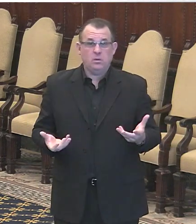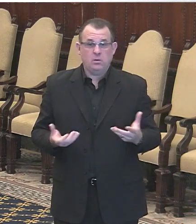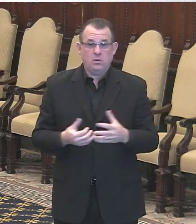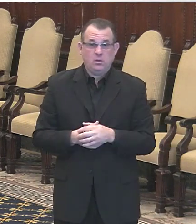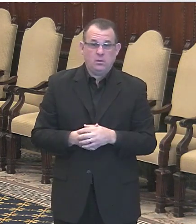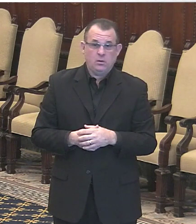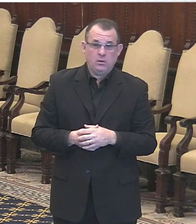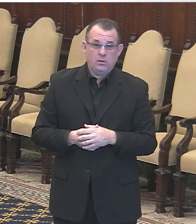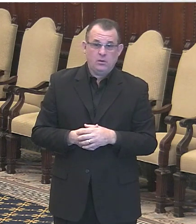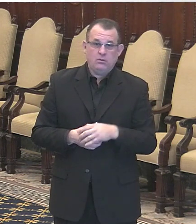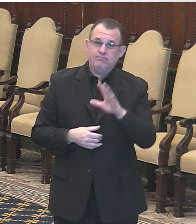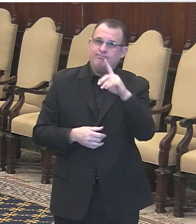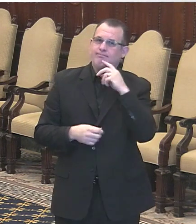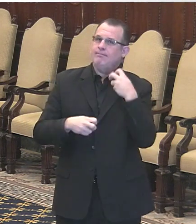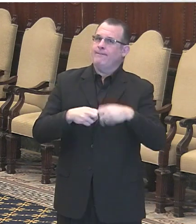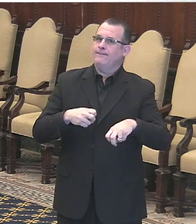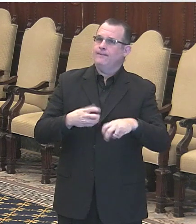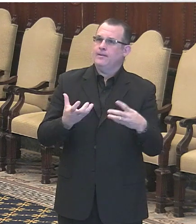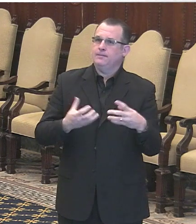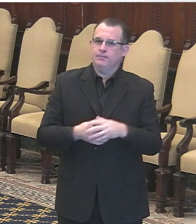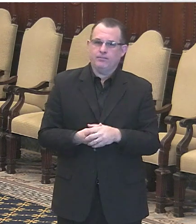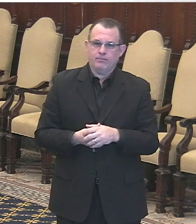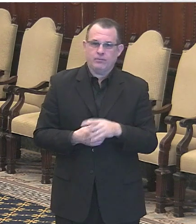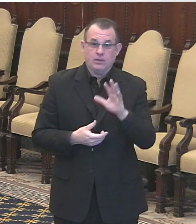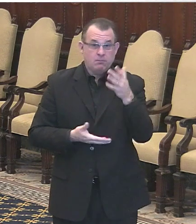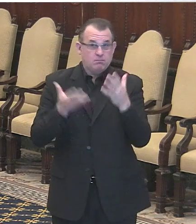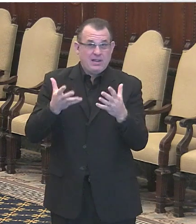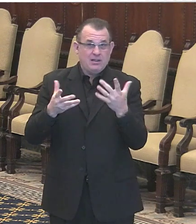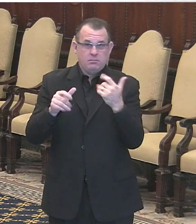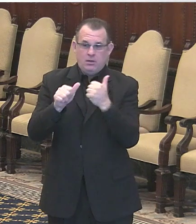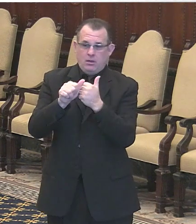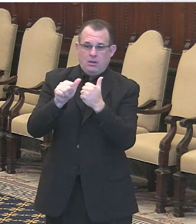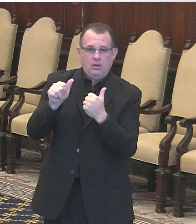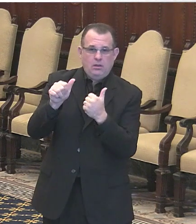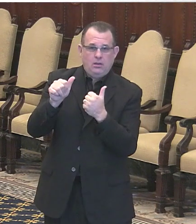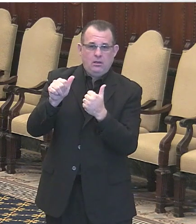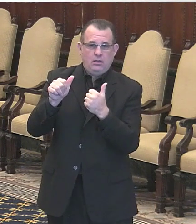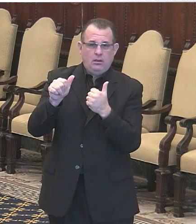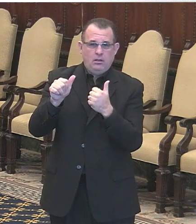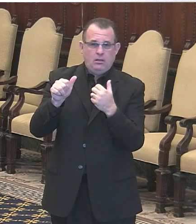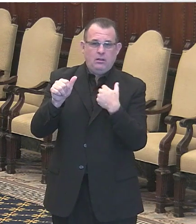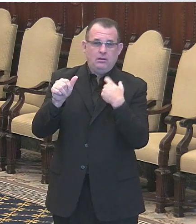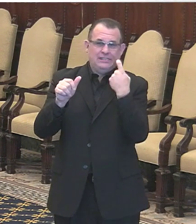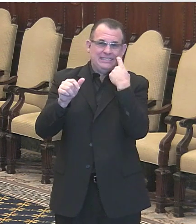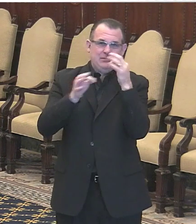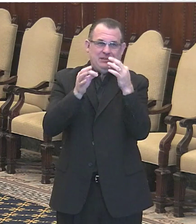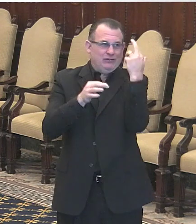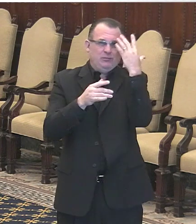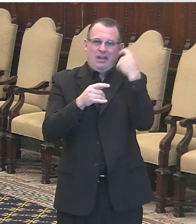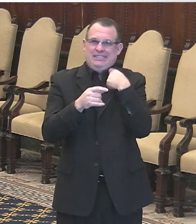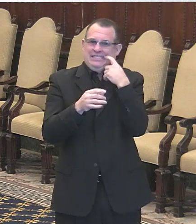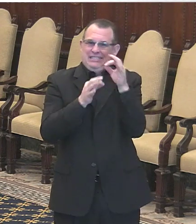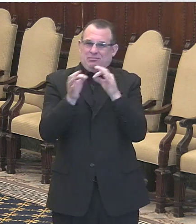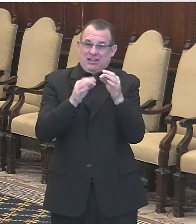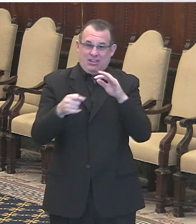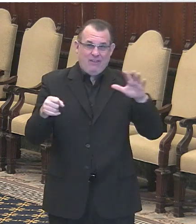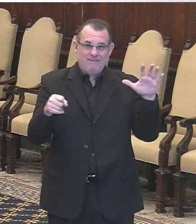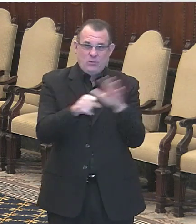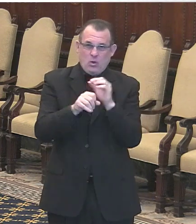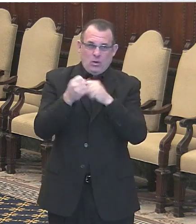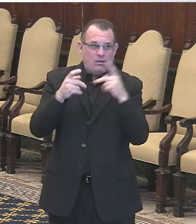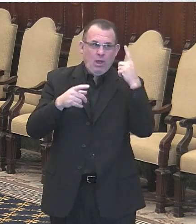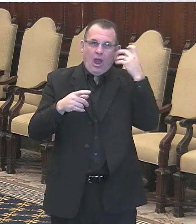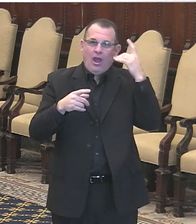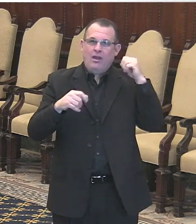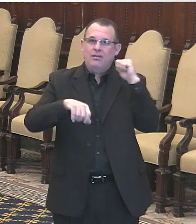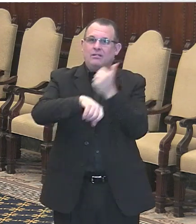if they lag behind because of the factors we just discussed. I think it's going to be difficult to get fully recovered. I don't know if we're ever going to fully